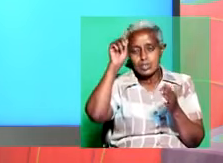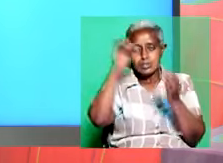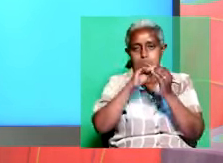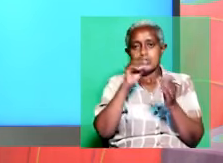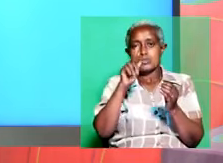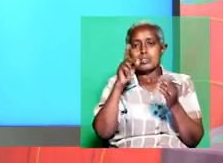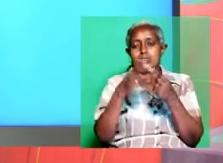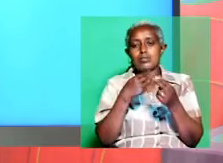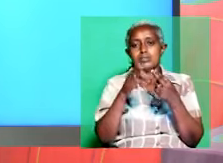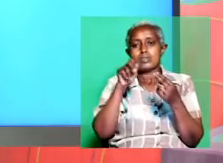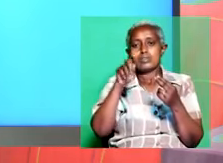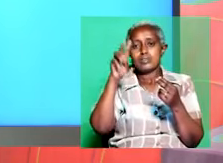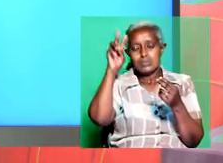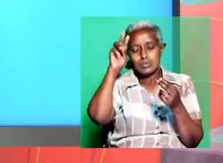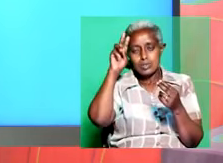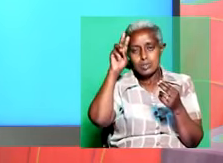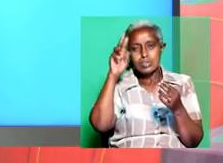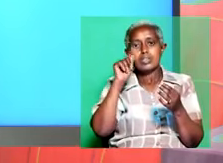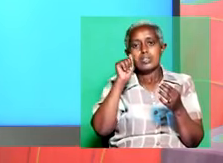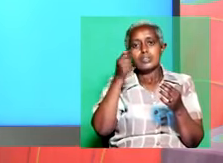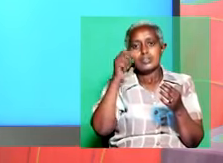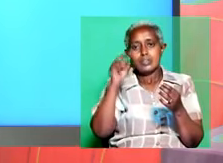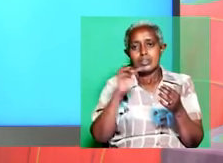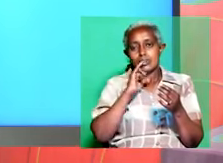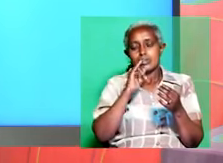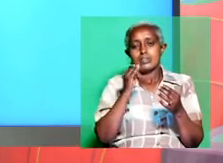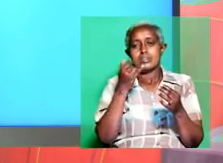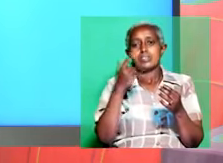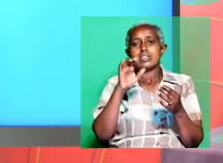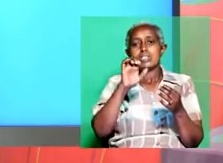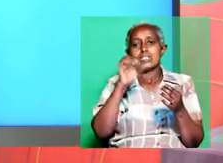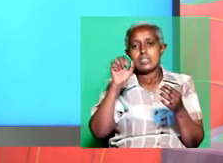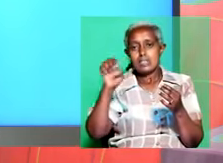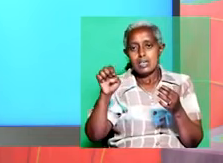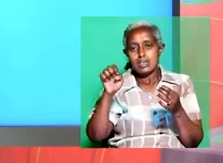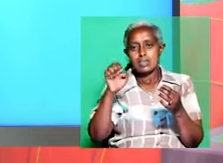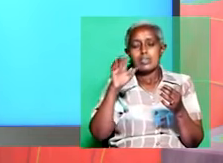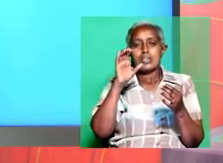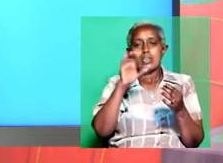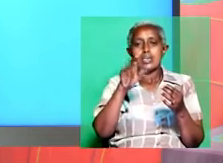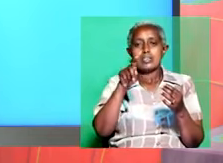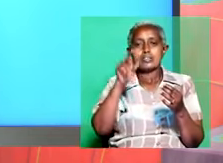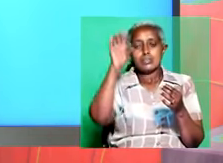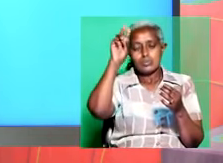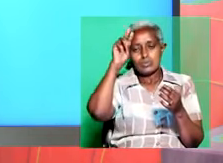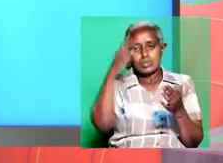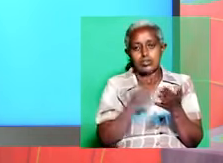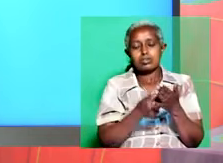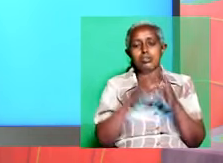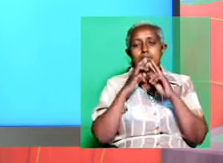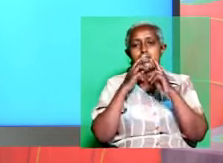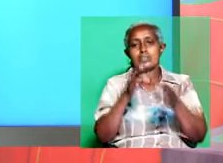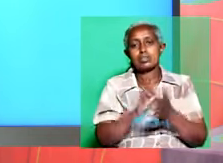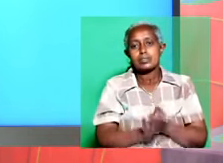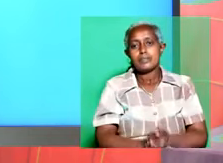x squared, the derivative of tan x is this sec x squared. Therefore, this is the